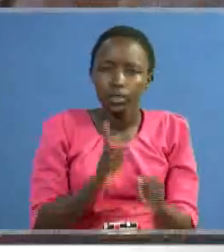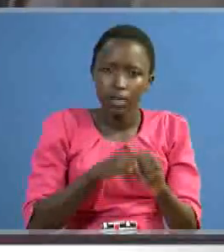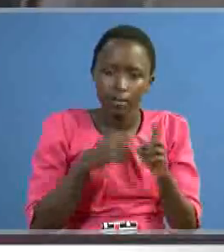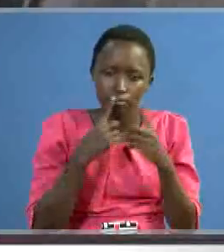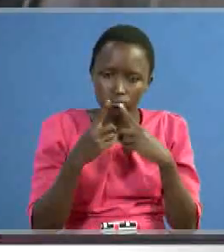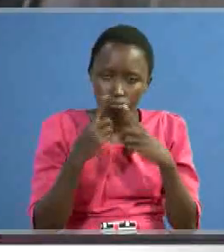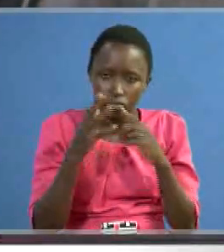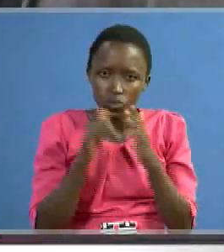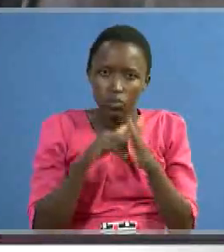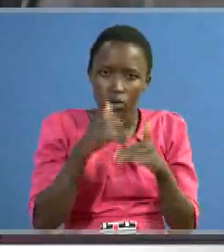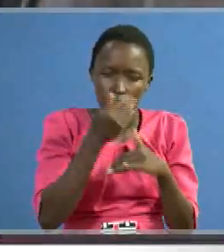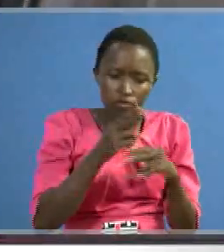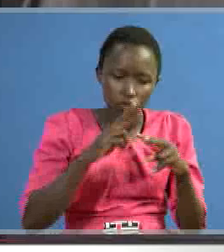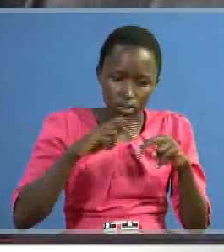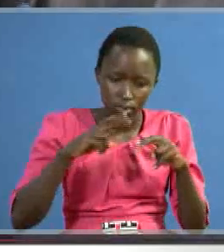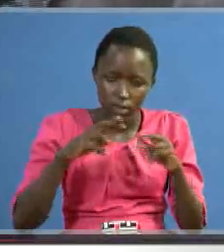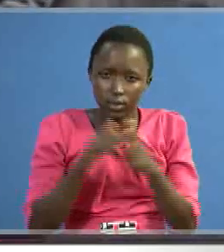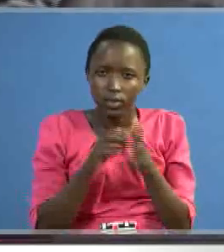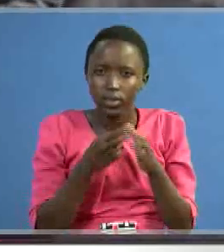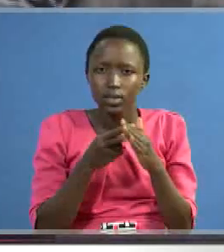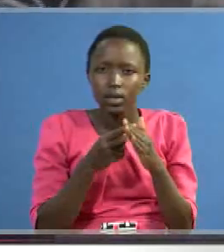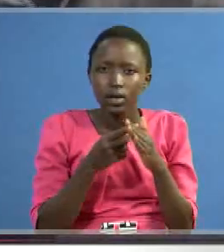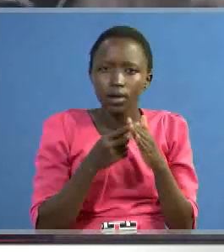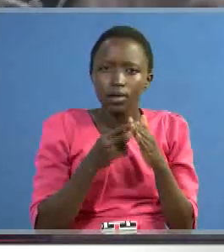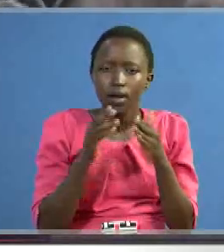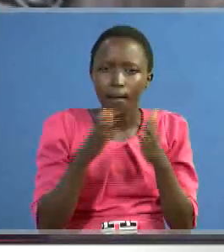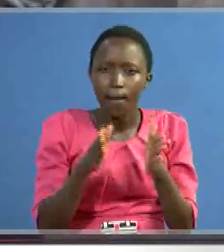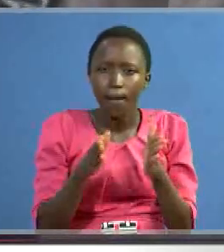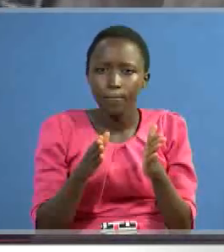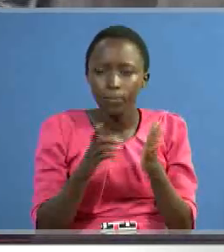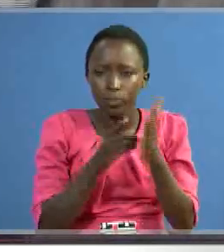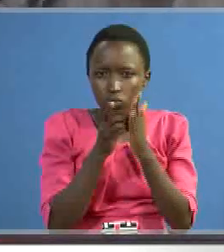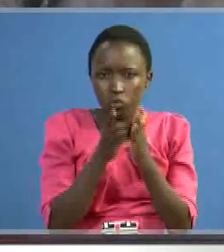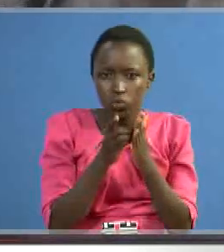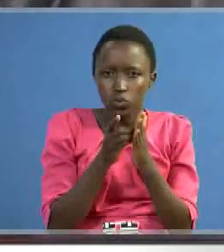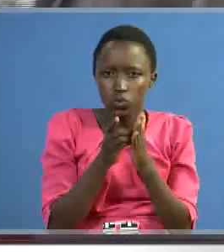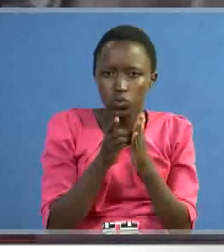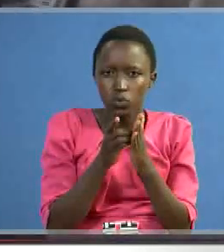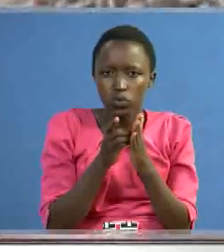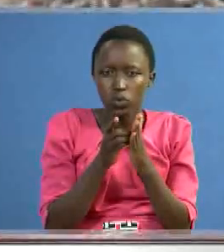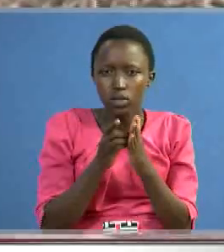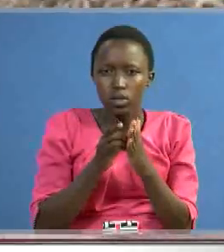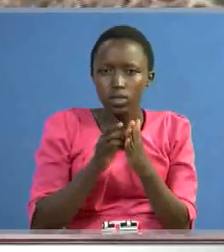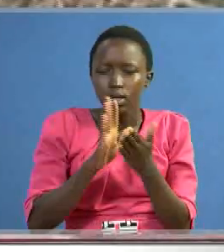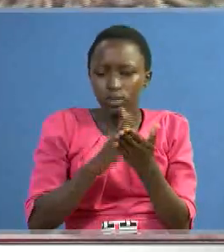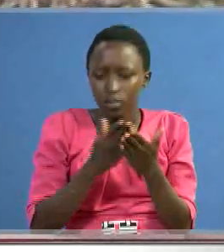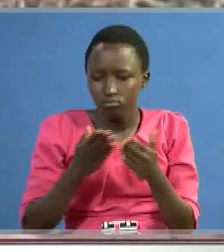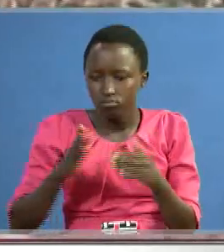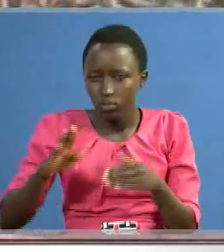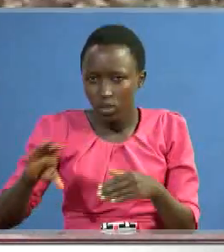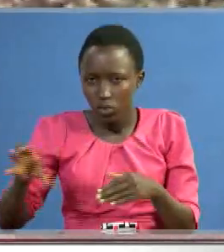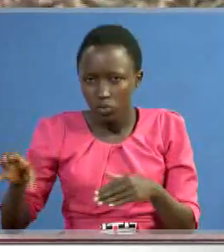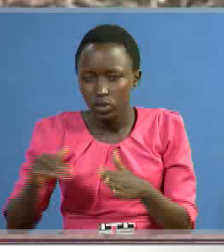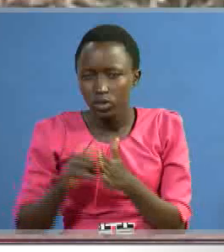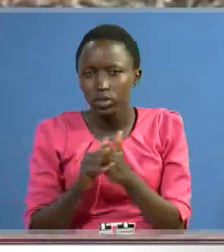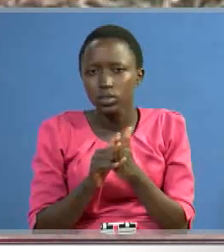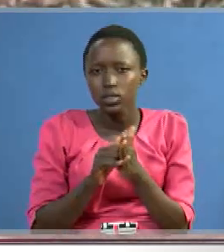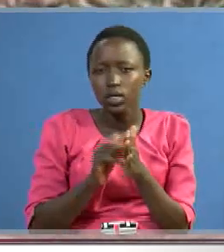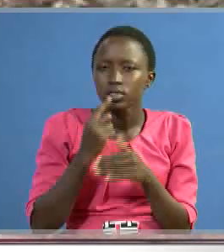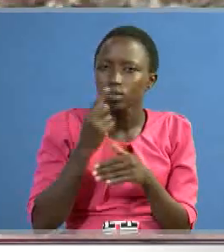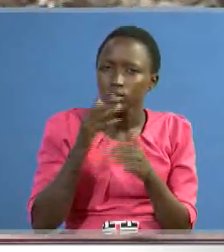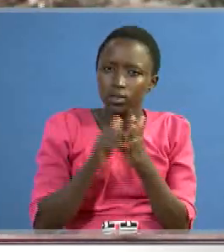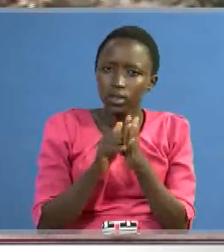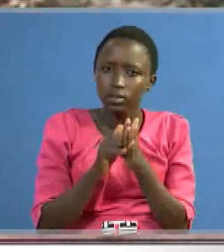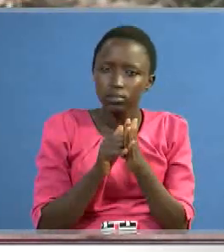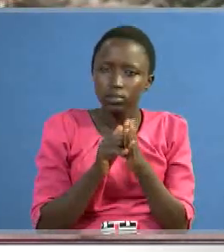speaking to the press after inspecting national government development projects Macarena and Kayne West sub counties near a county commissioner pointed out